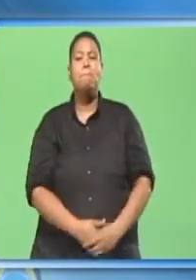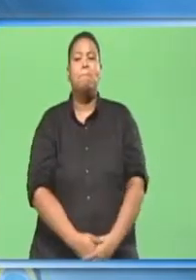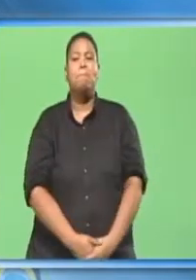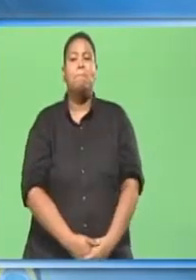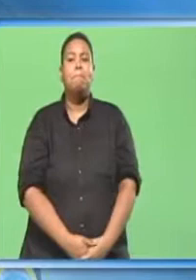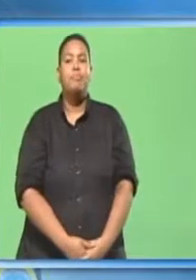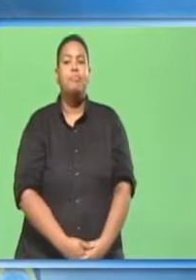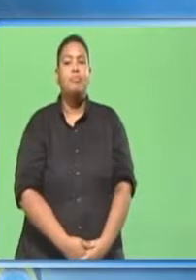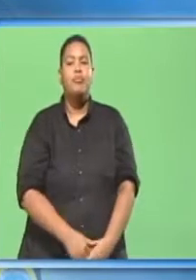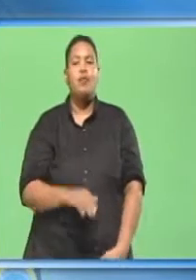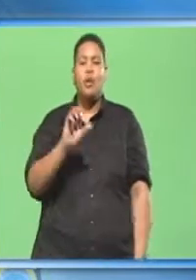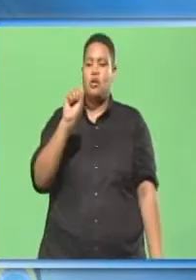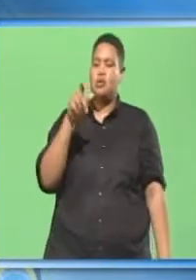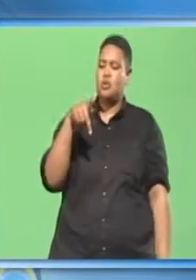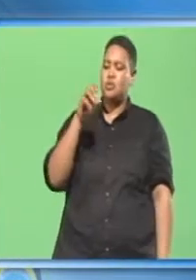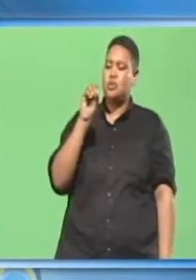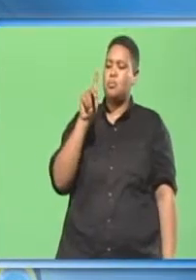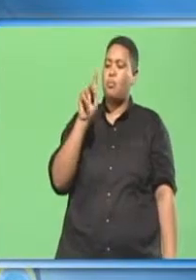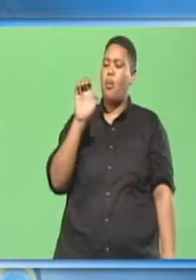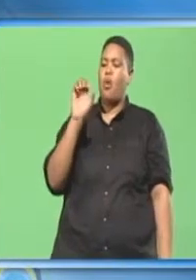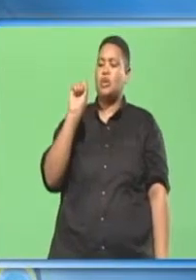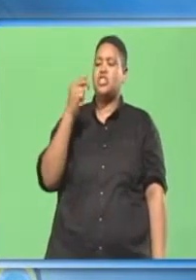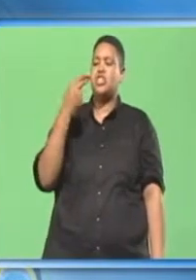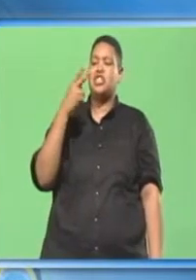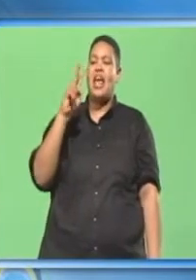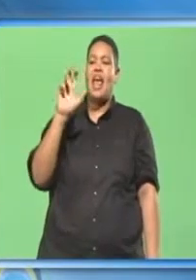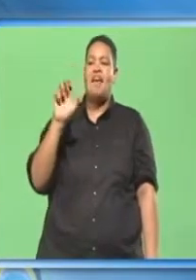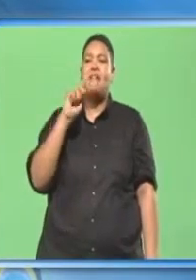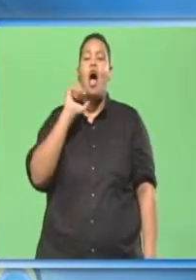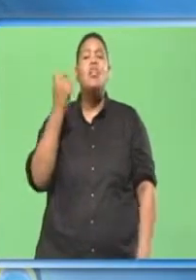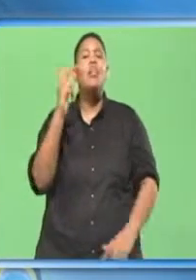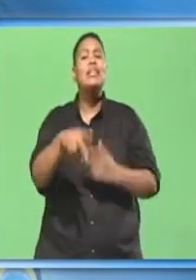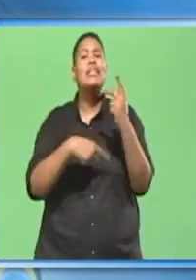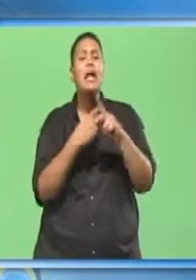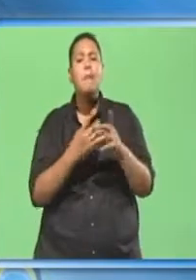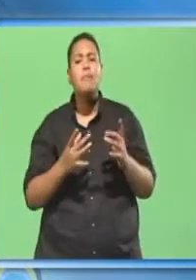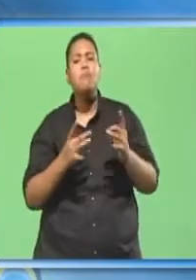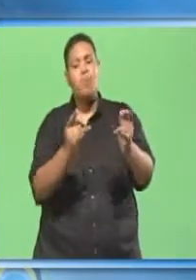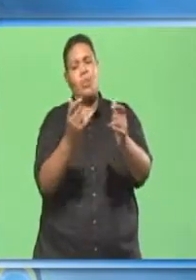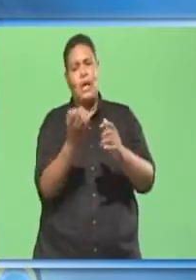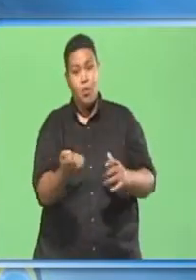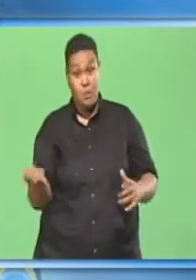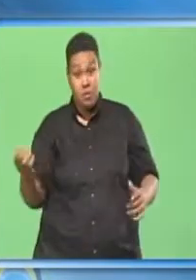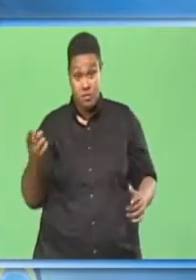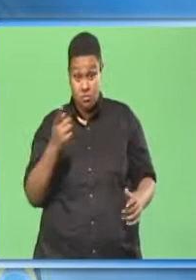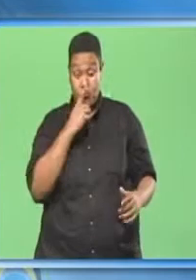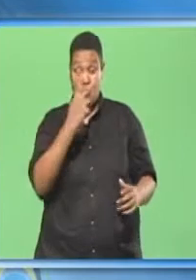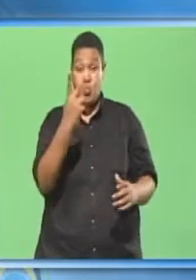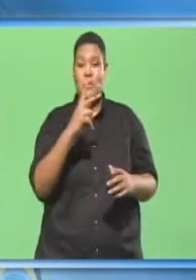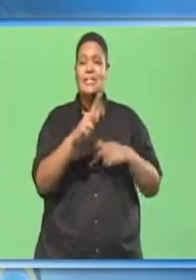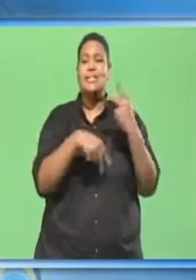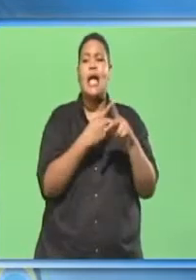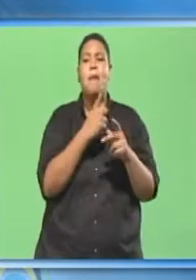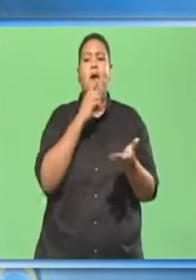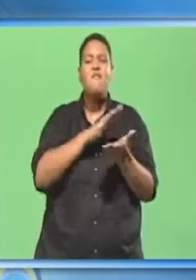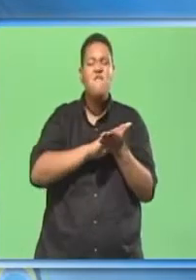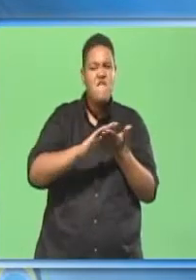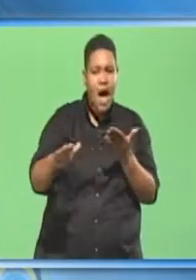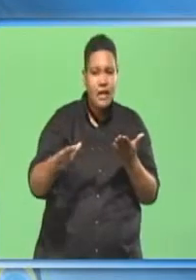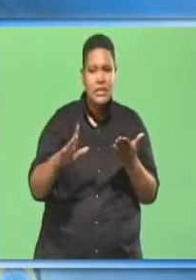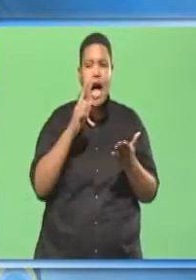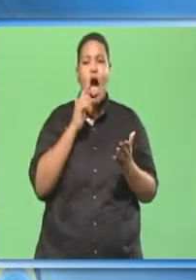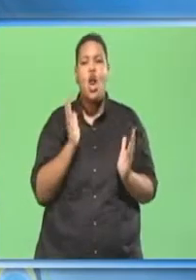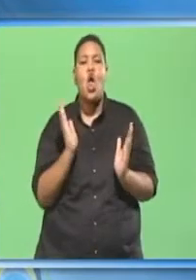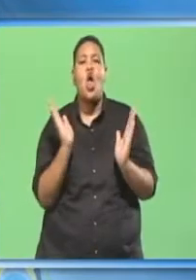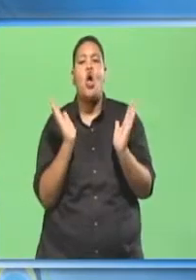The spoke shave. The spoke shave is another type of smoothing tool. Two main types are flat bottom type and